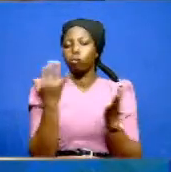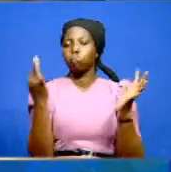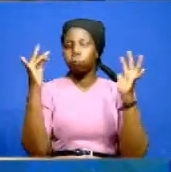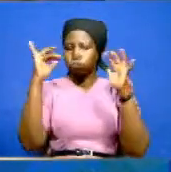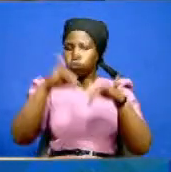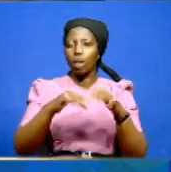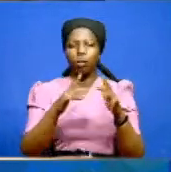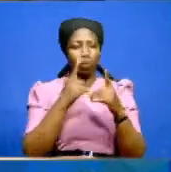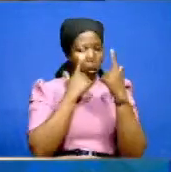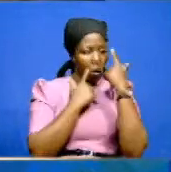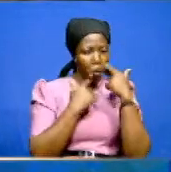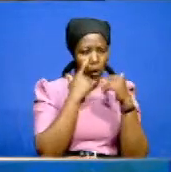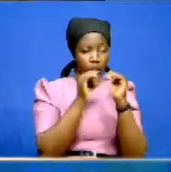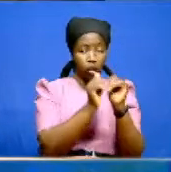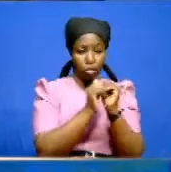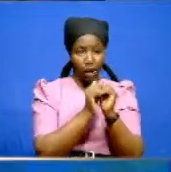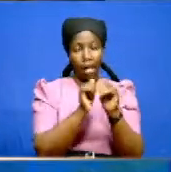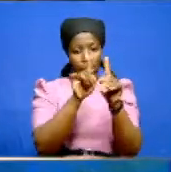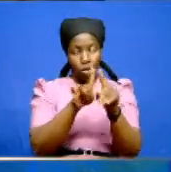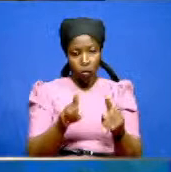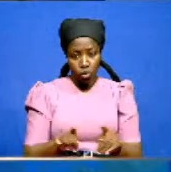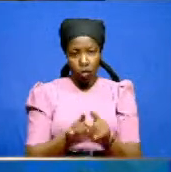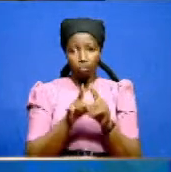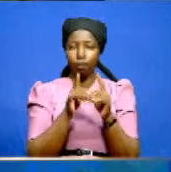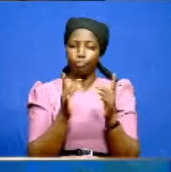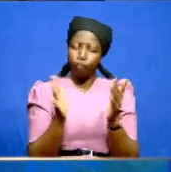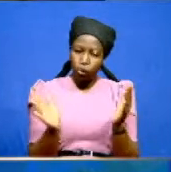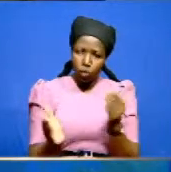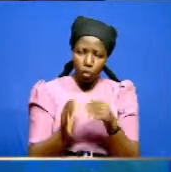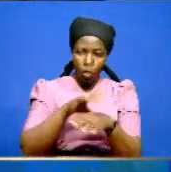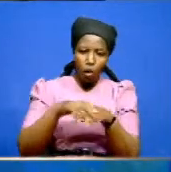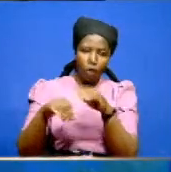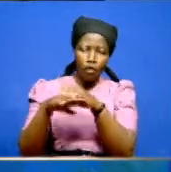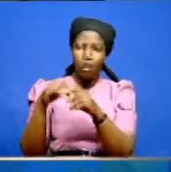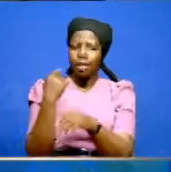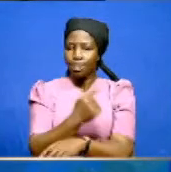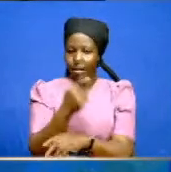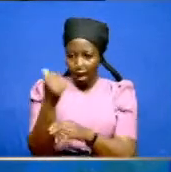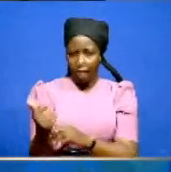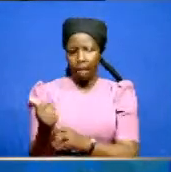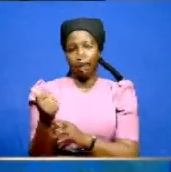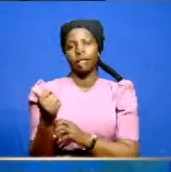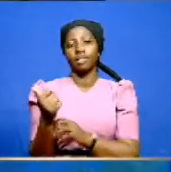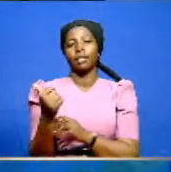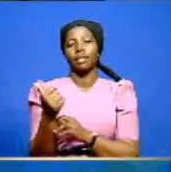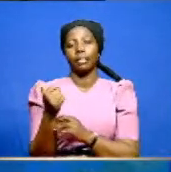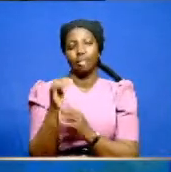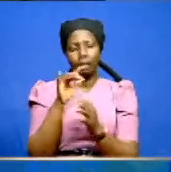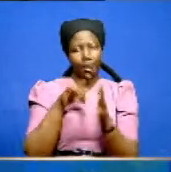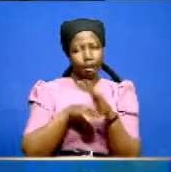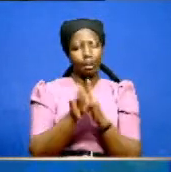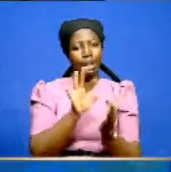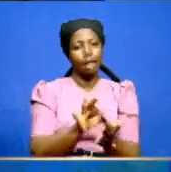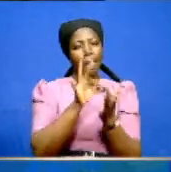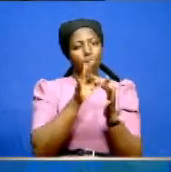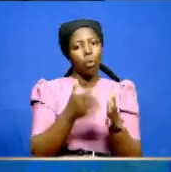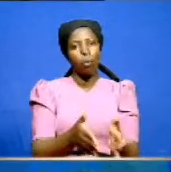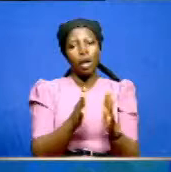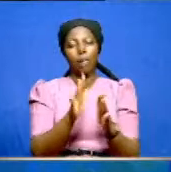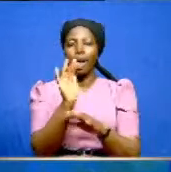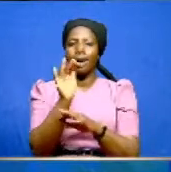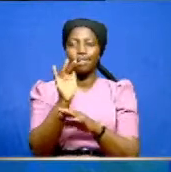mourn together and to console with one another. And in a special way, we call upon